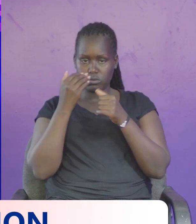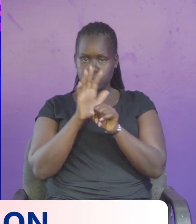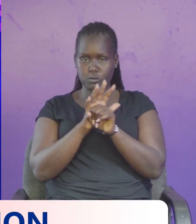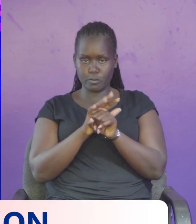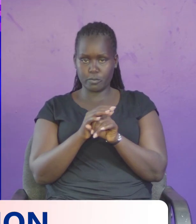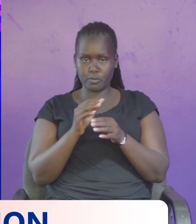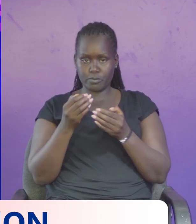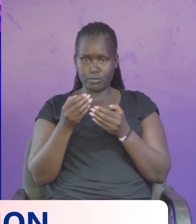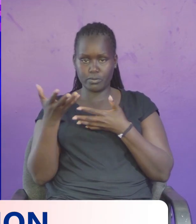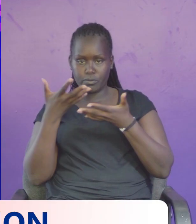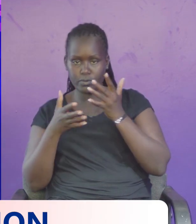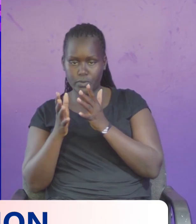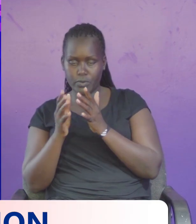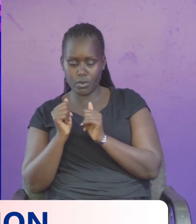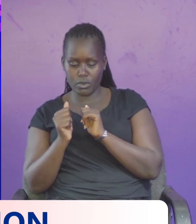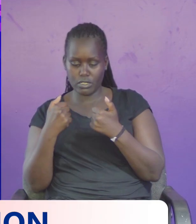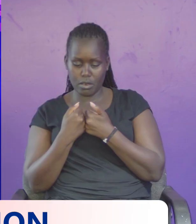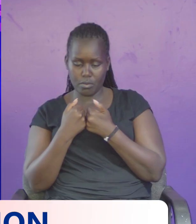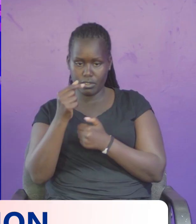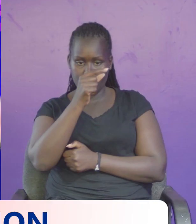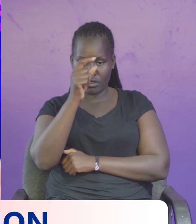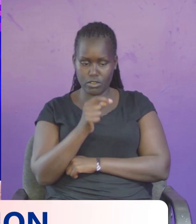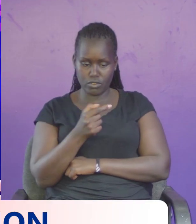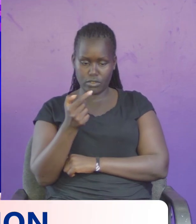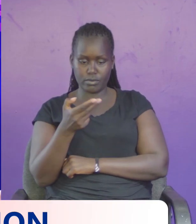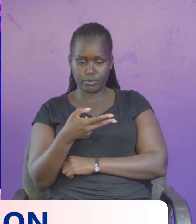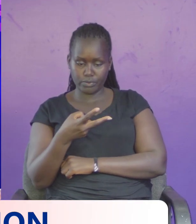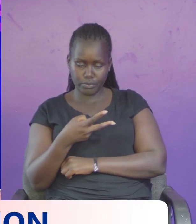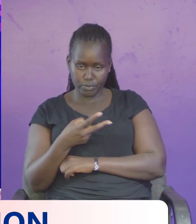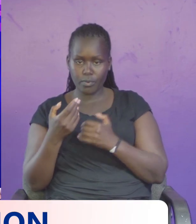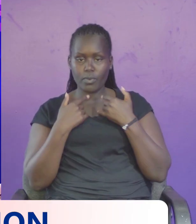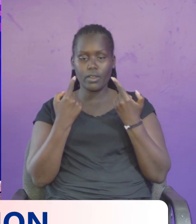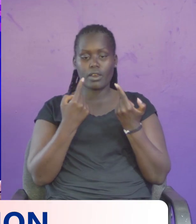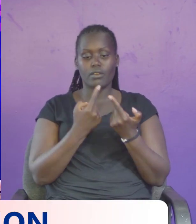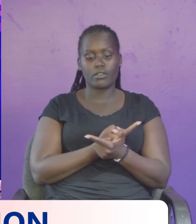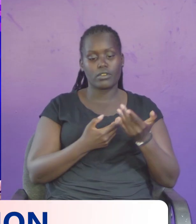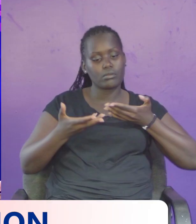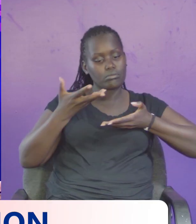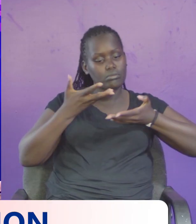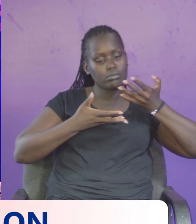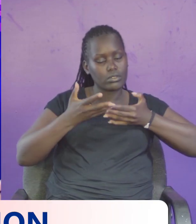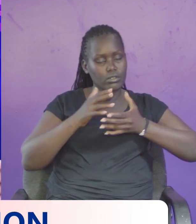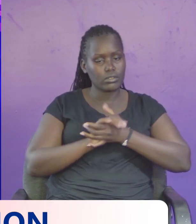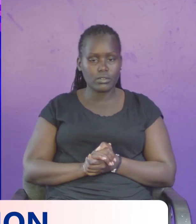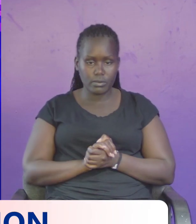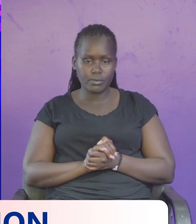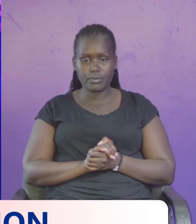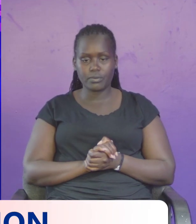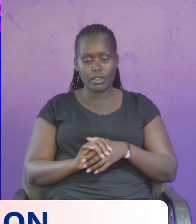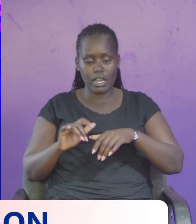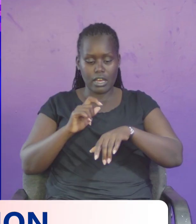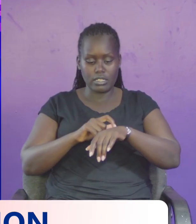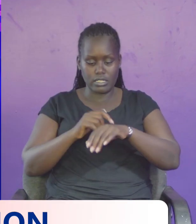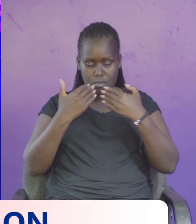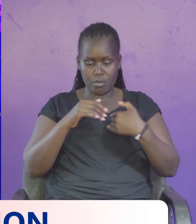take place between these regions. Okay. Very different interactions. You get what I mean? Yeah. So when I am in your region,